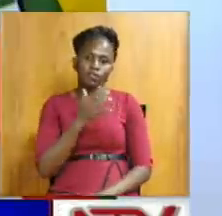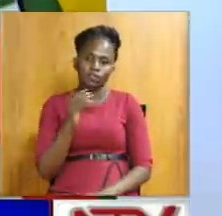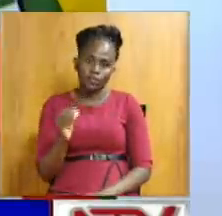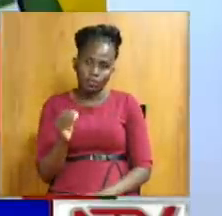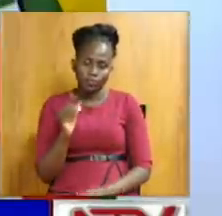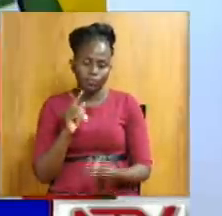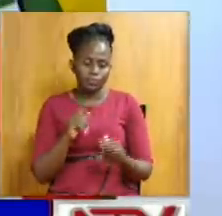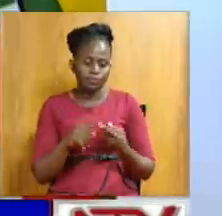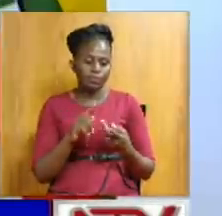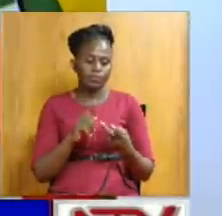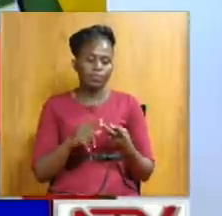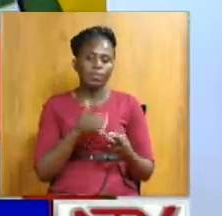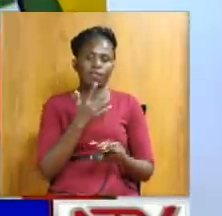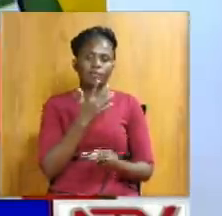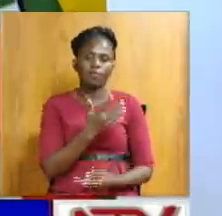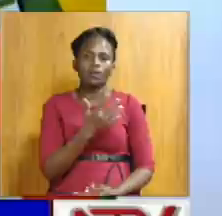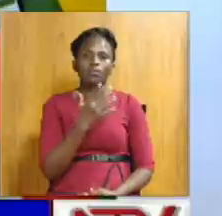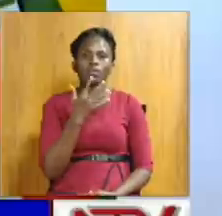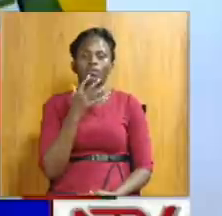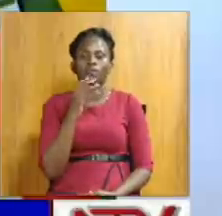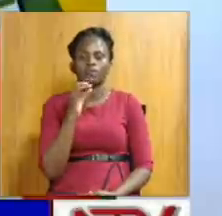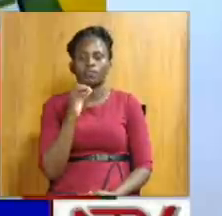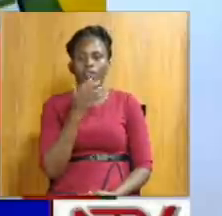got 550,000 teachers.